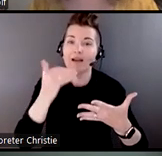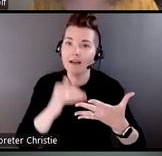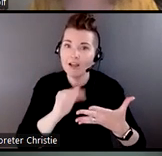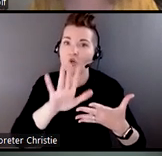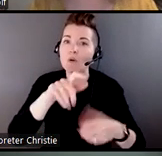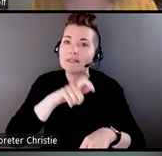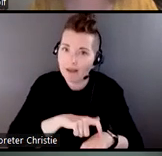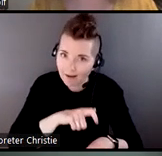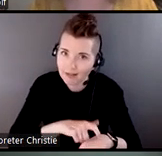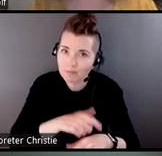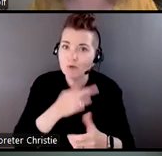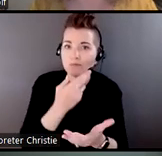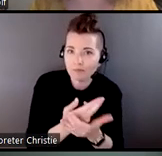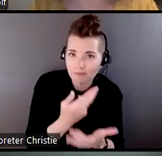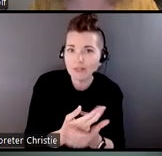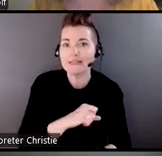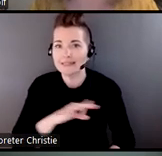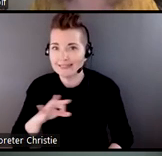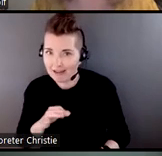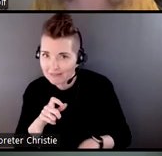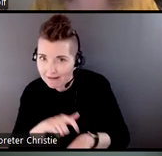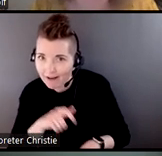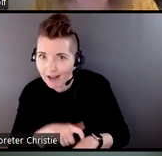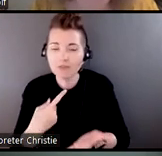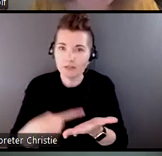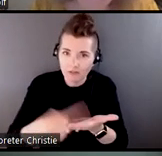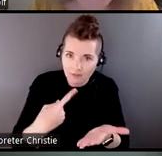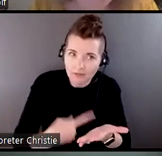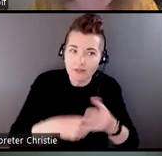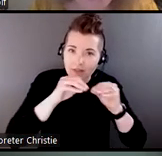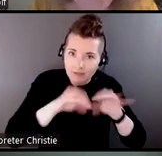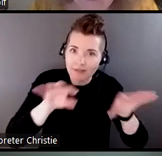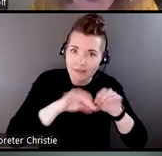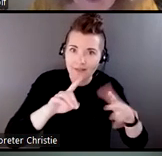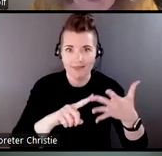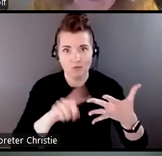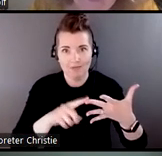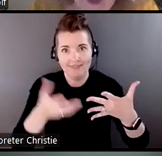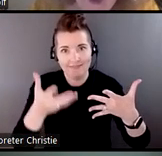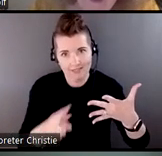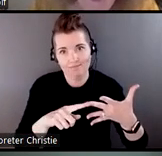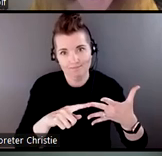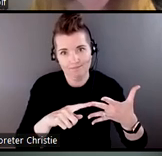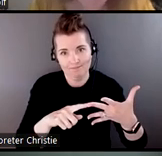staff to be able to talk about what it is that we offer and how we get to them. So that's an important part too.